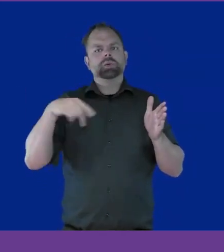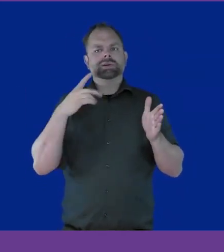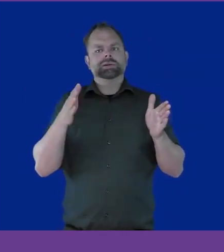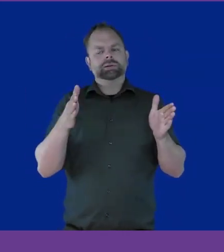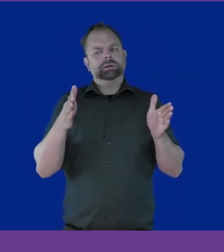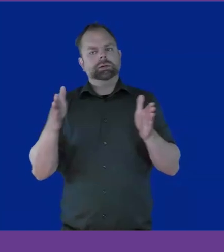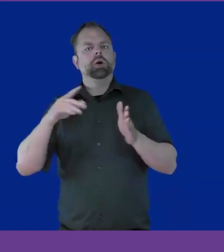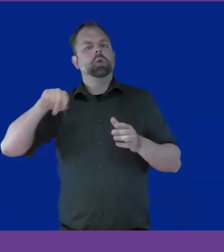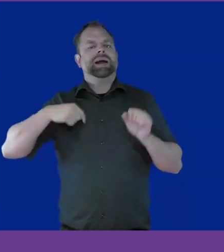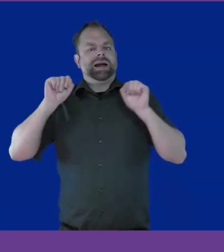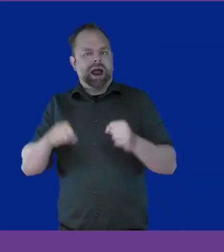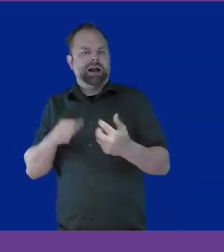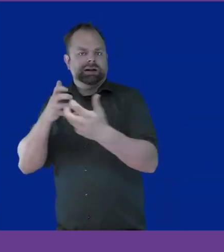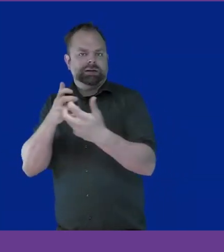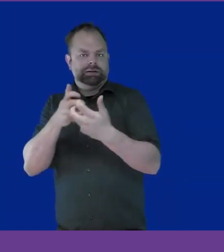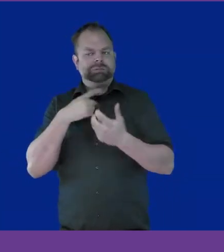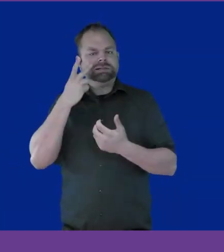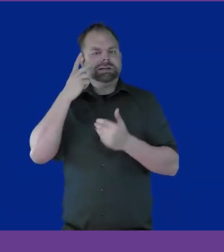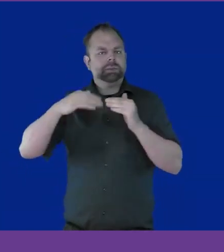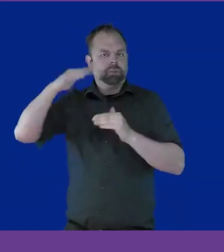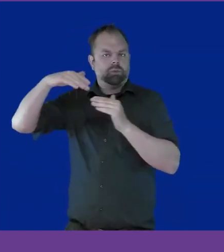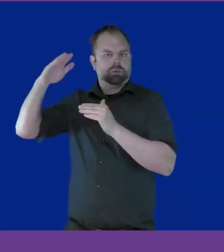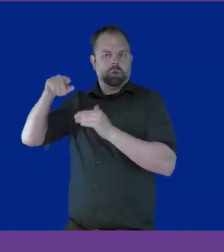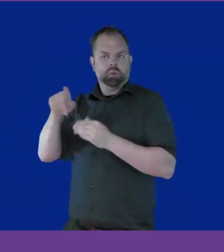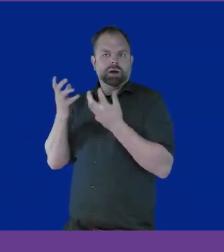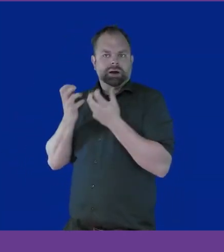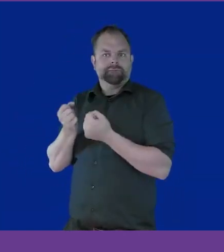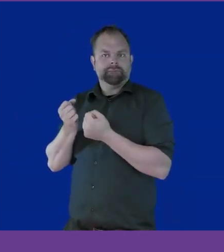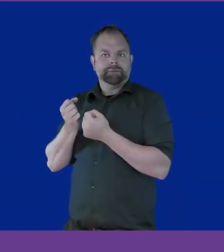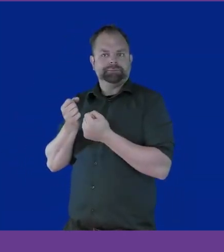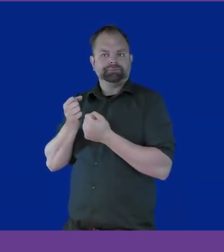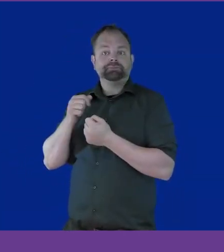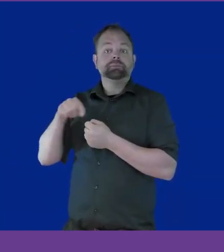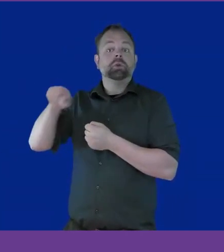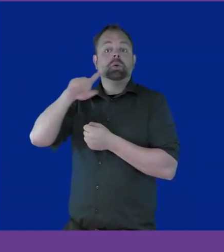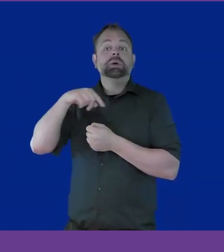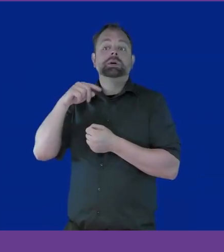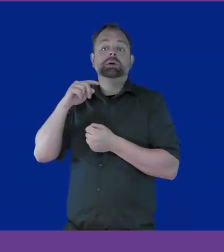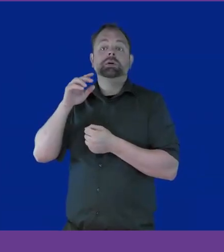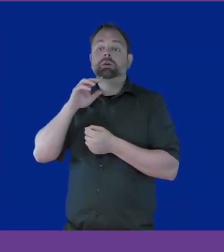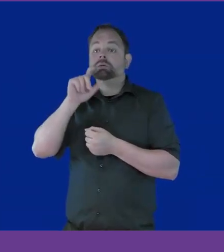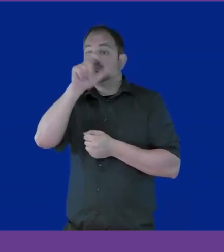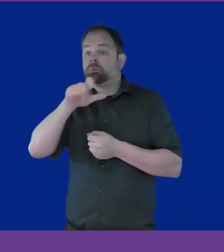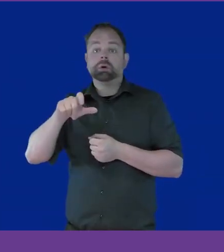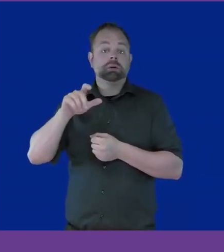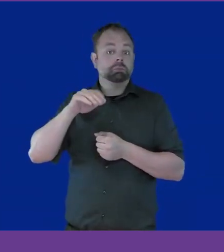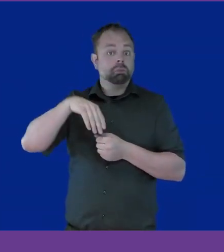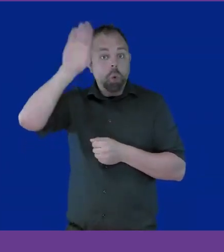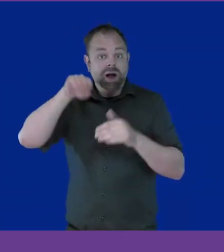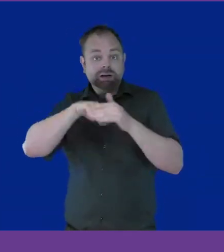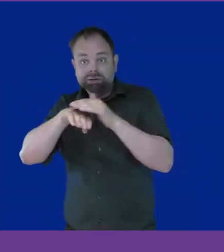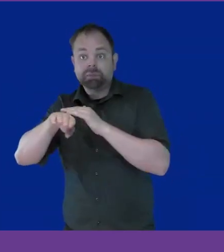a distinguished panel of experts with the view from policy. Mariana